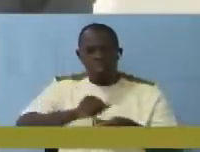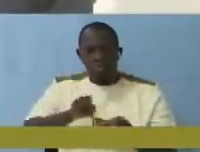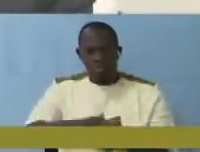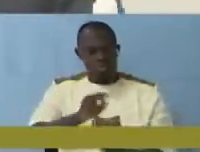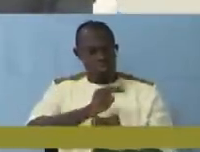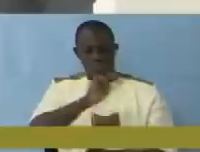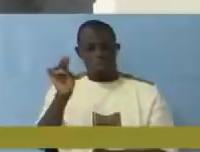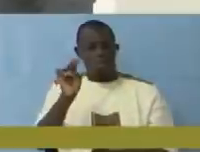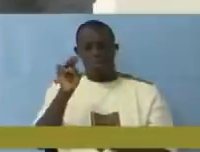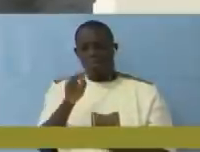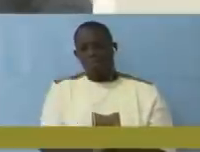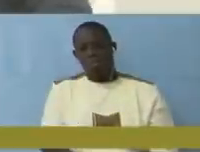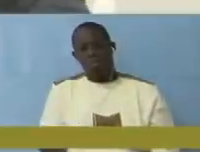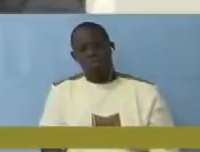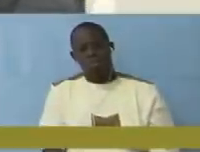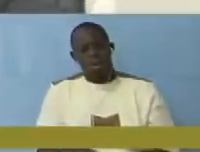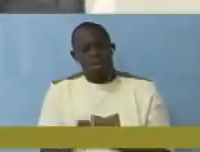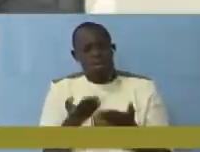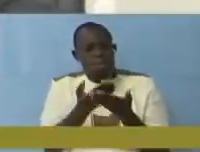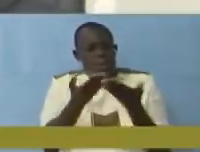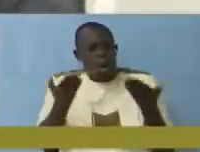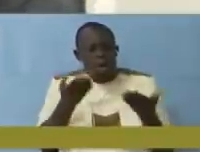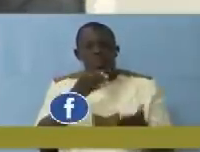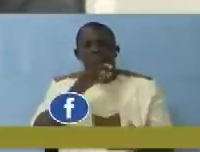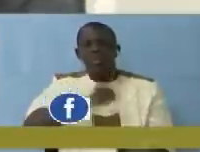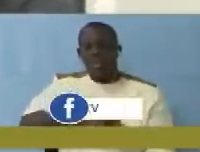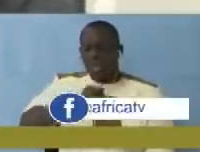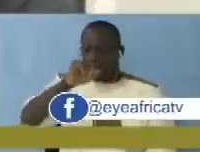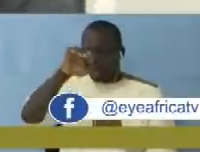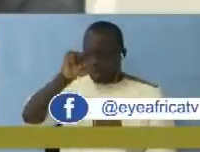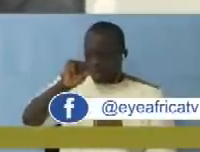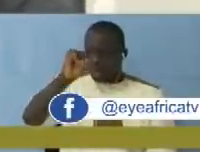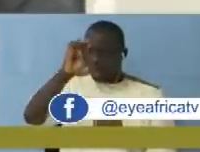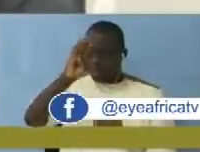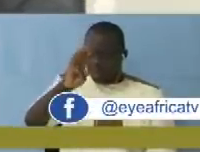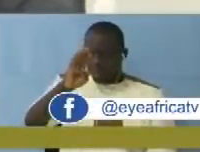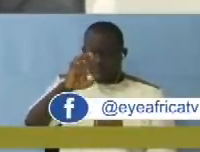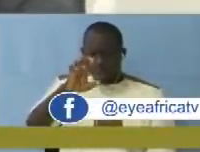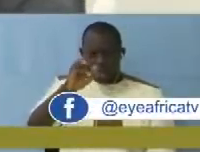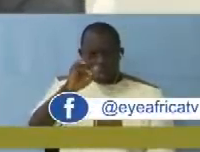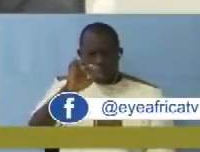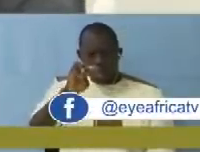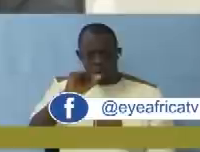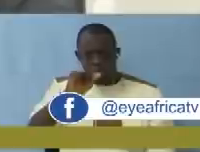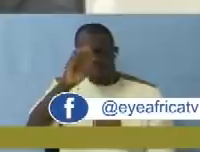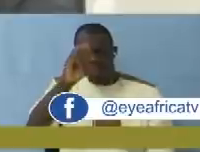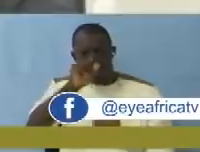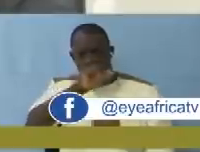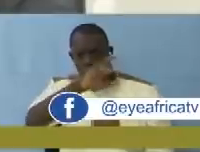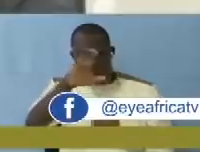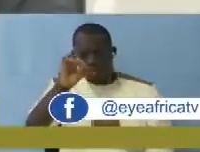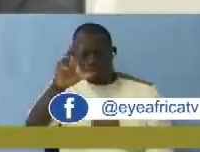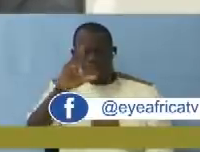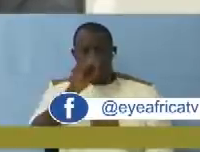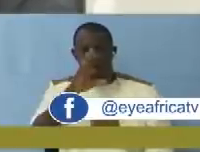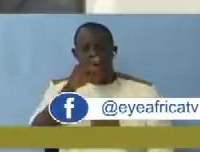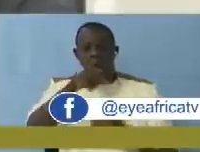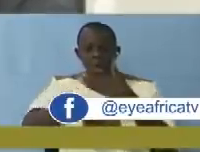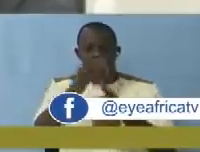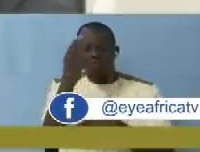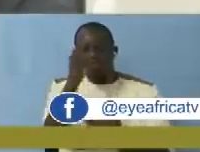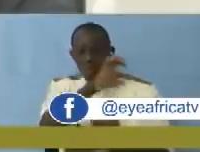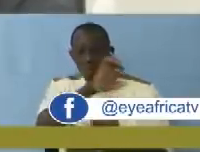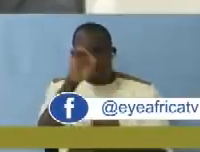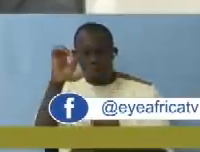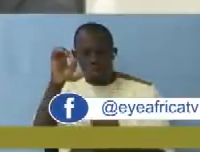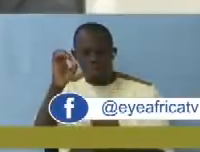Hani. Why would Mr. Ibrahim Barrow say that in 2000? Mr. Ibrahim Barrow bafala ko sangola